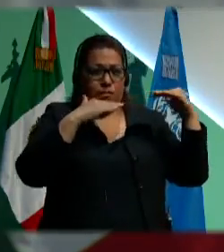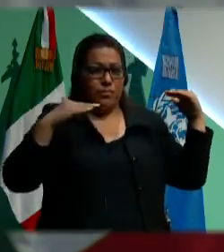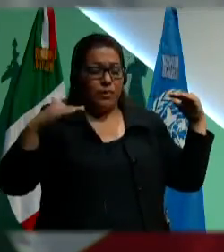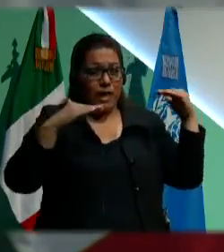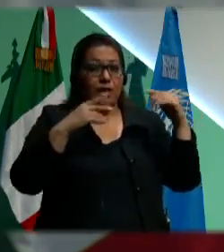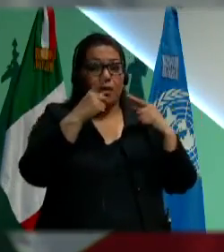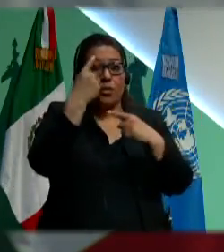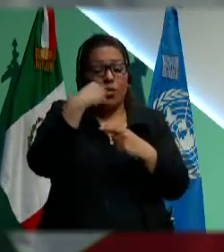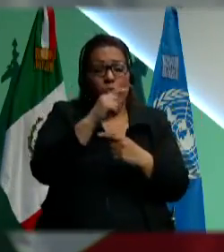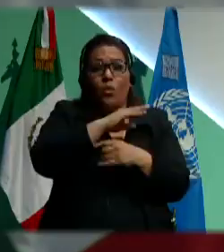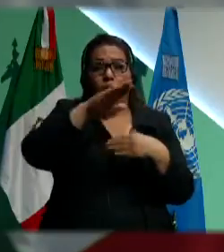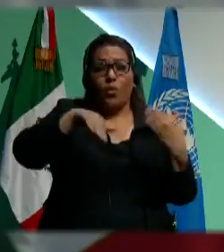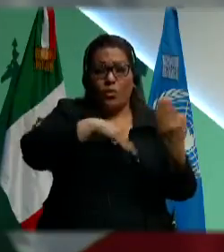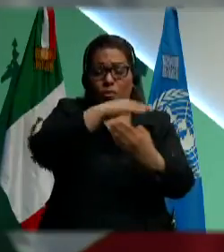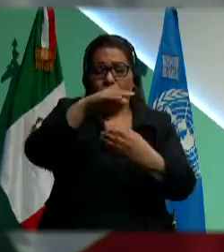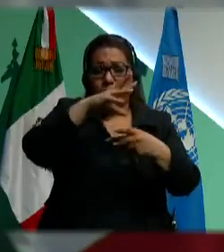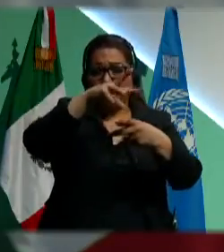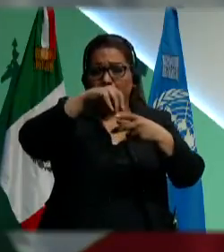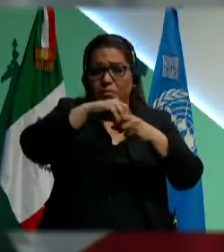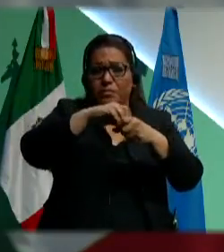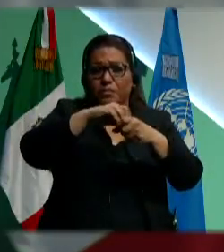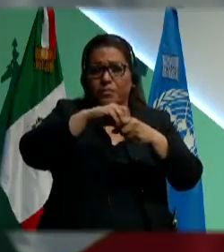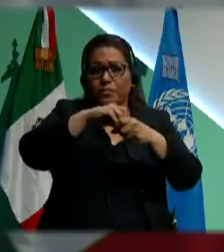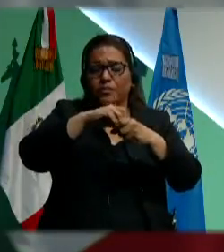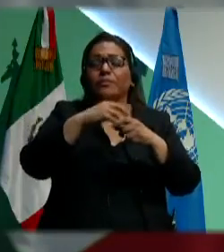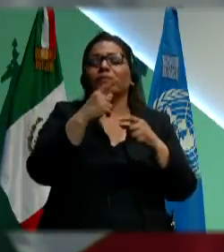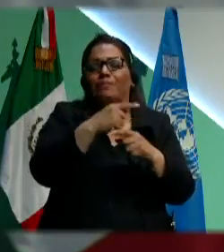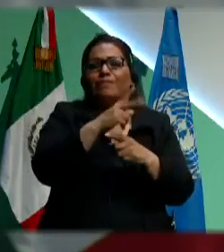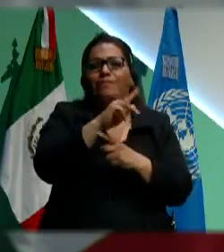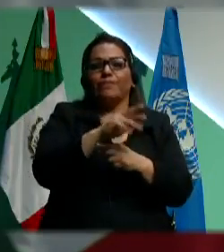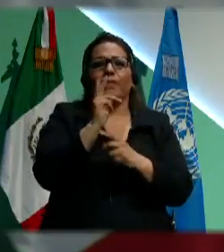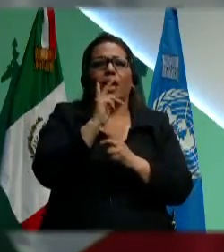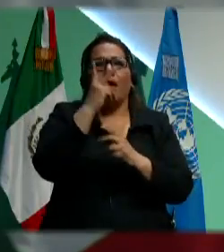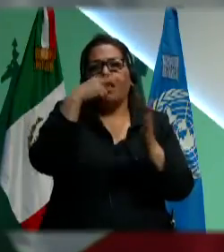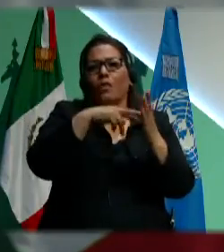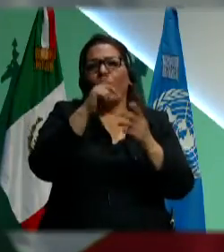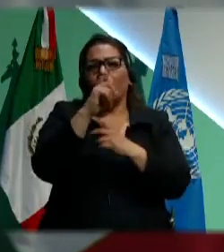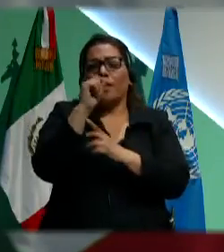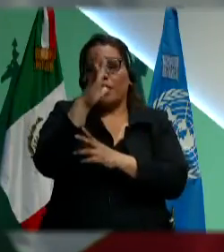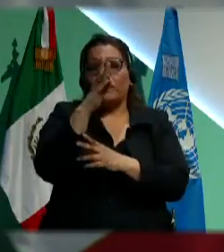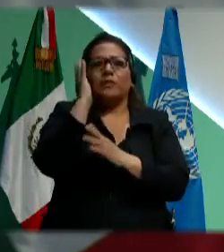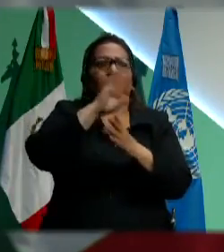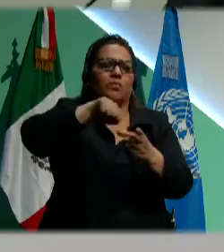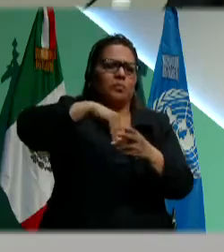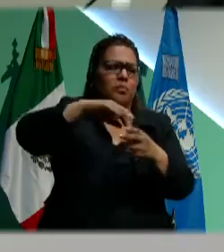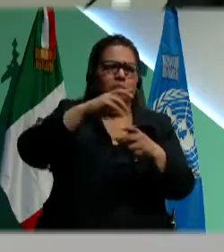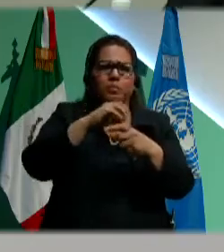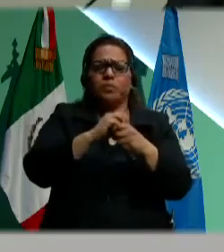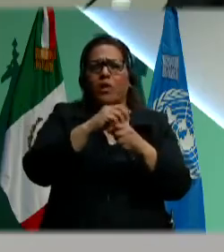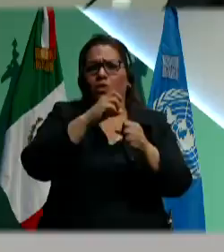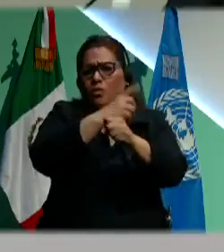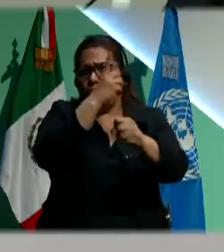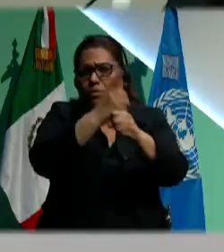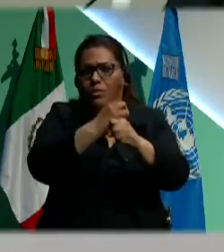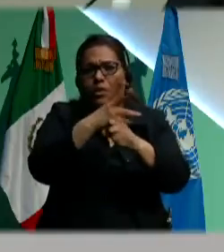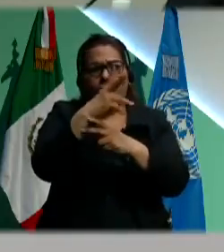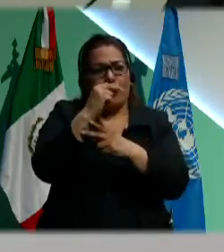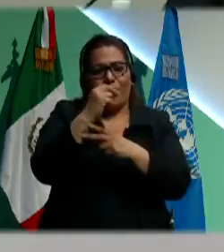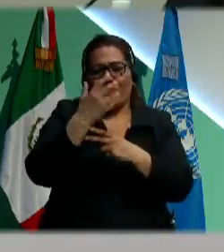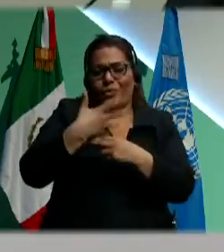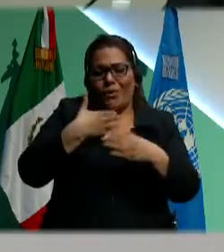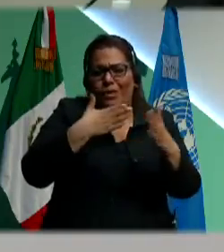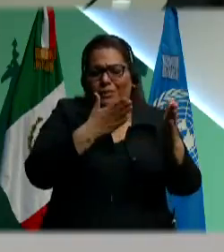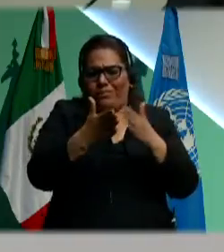is unlikely to be raceless, genderless, casteless or classless. This brings us to the third problem. The